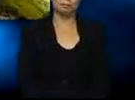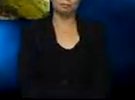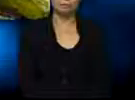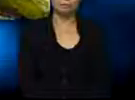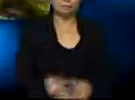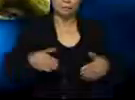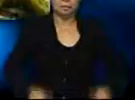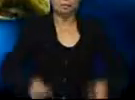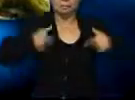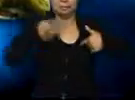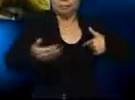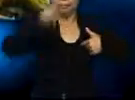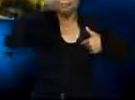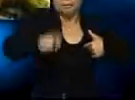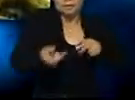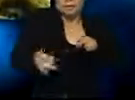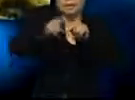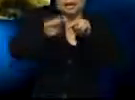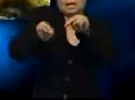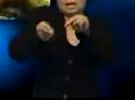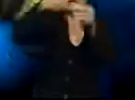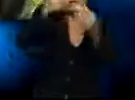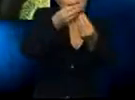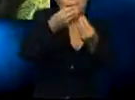Living things need to increase their numbers.